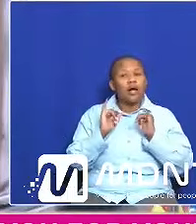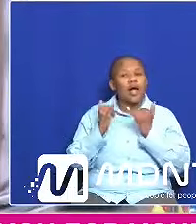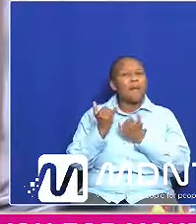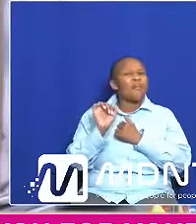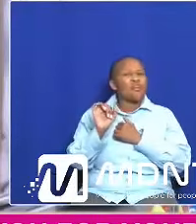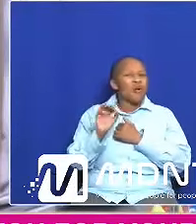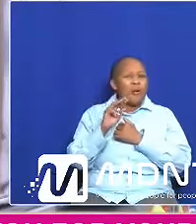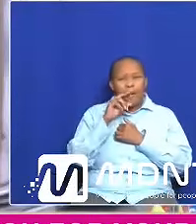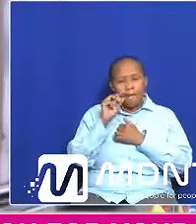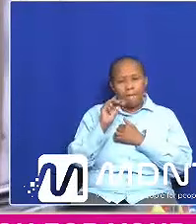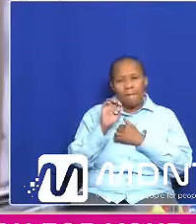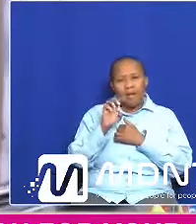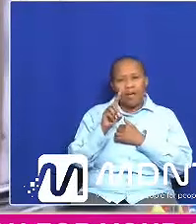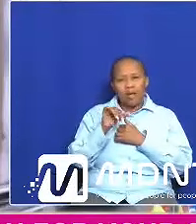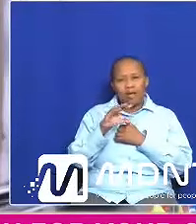from Mr.